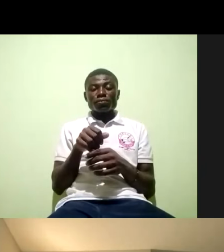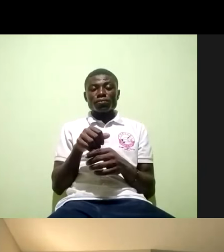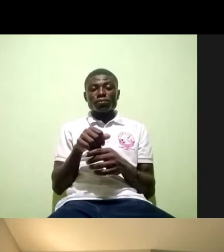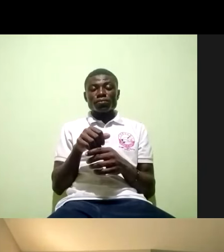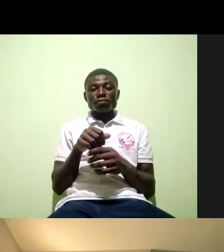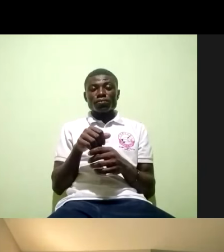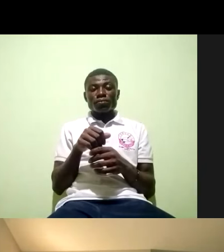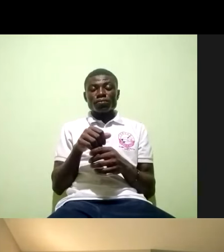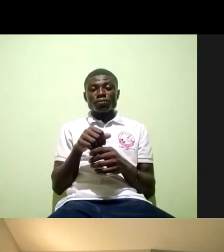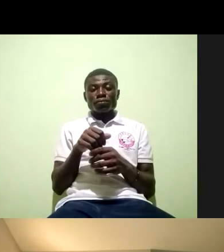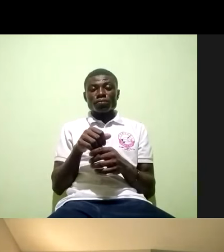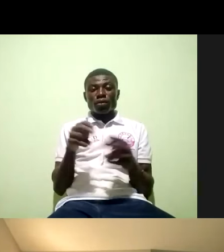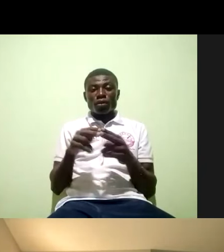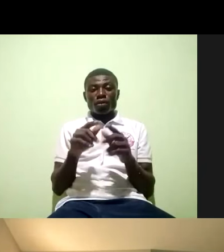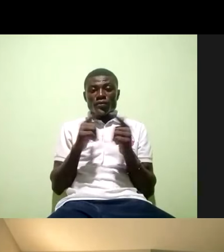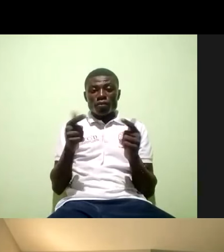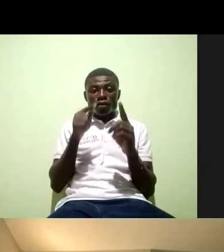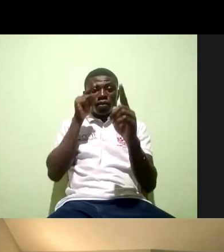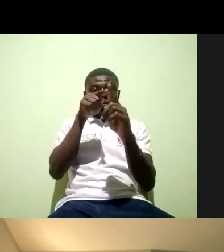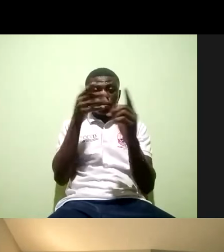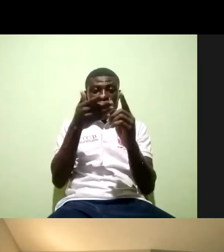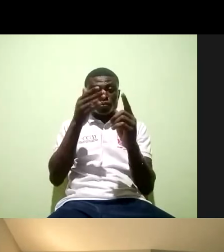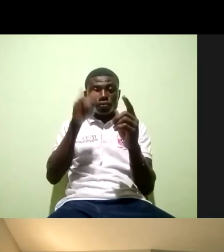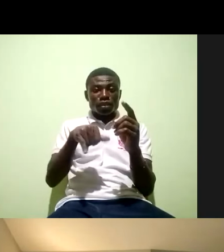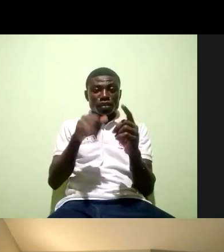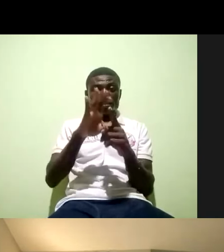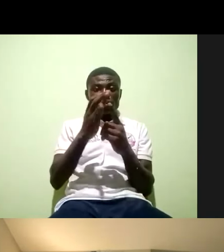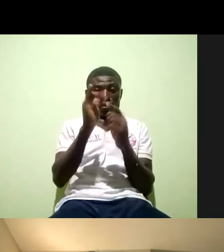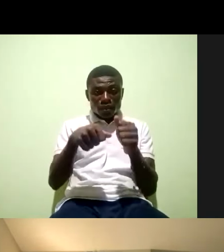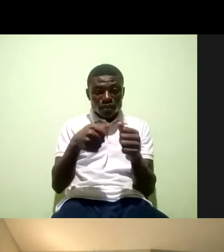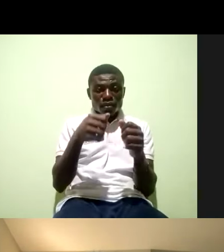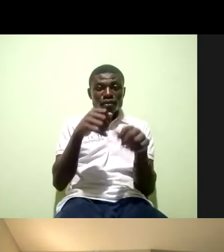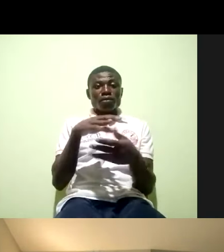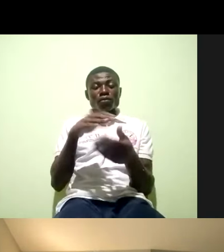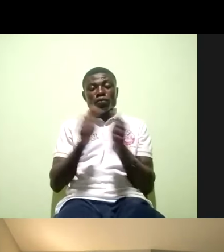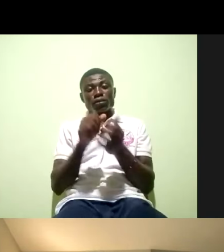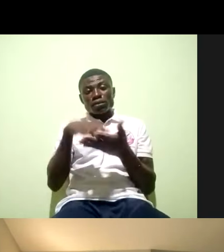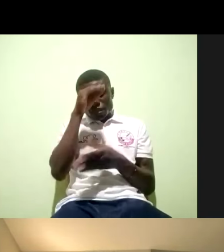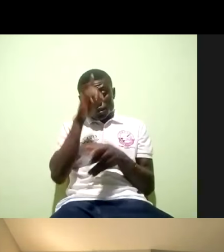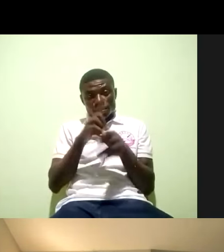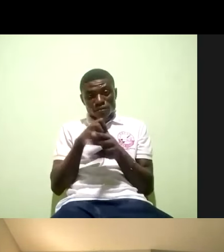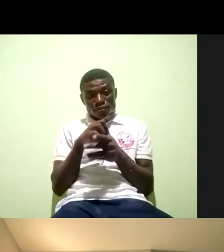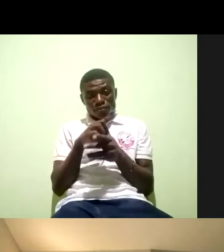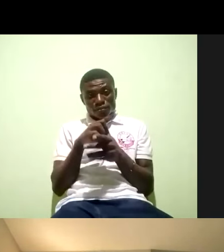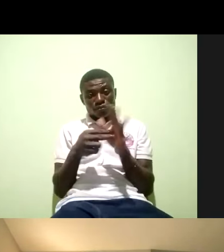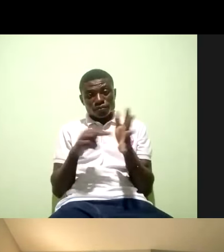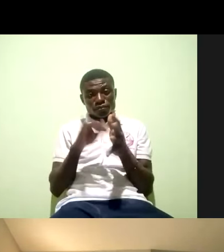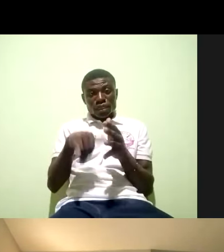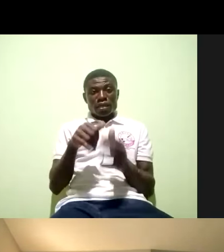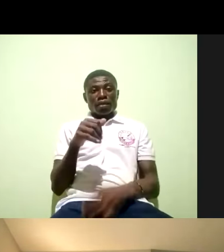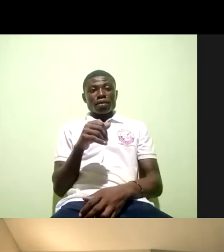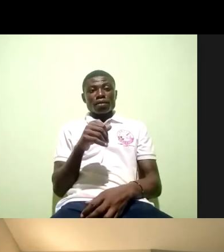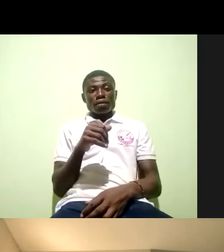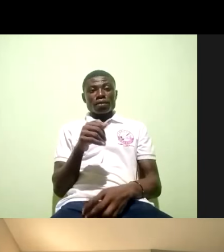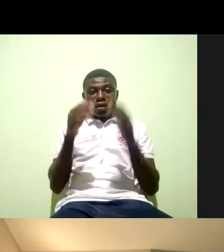the biggest coexisting condition with learning disabilities is the ADHD, the